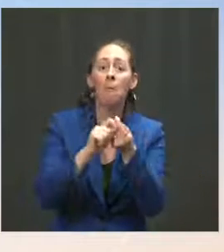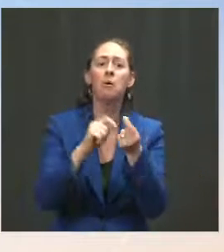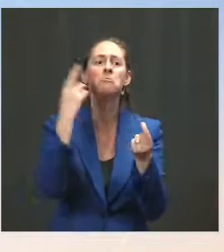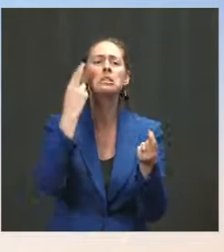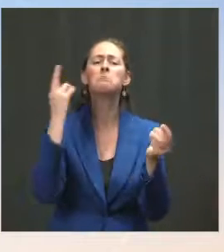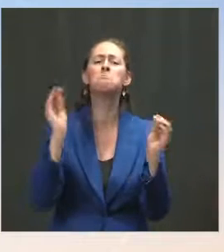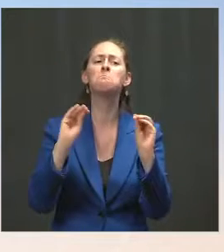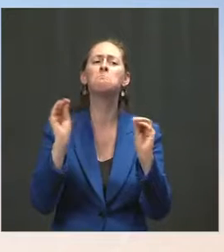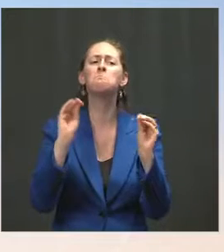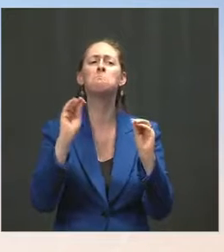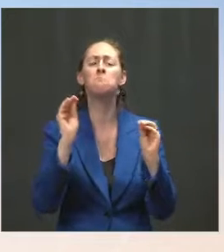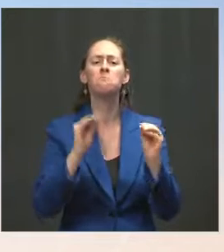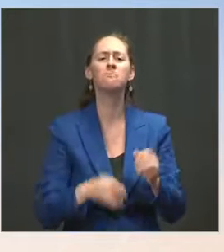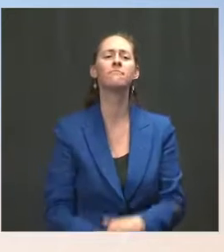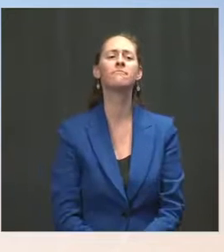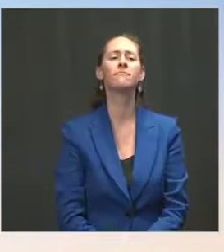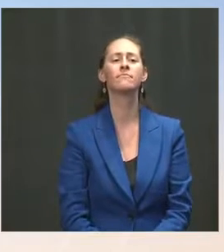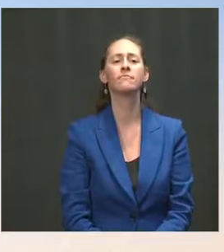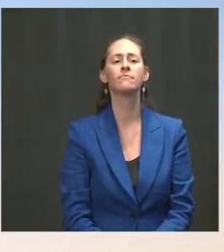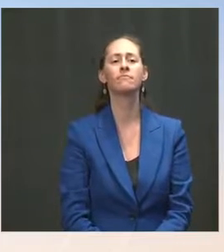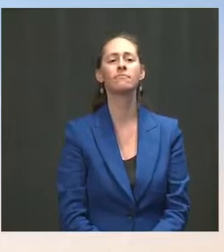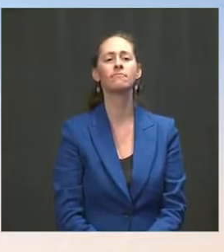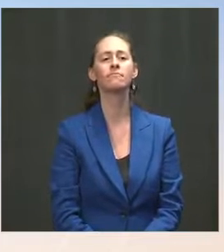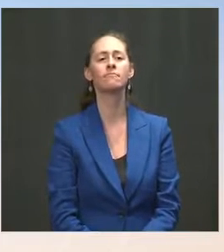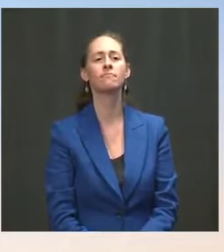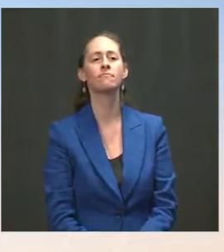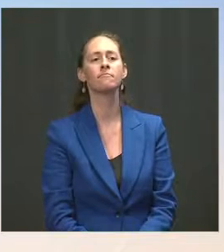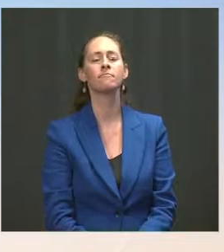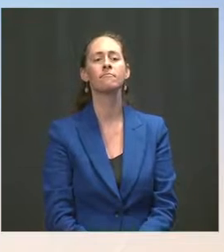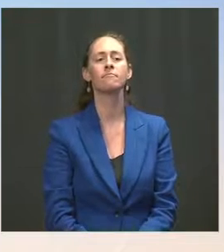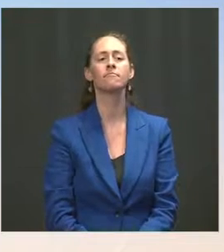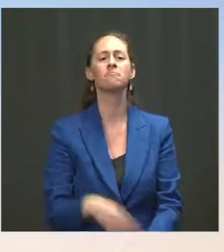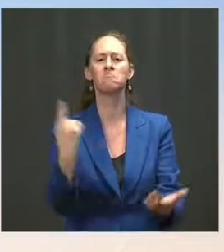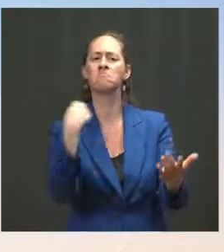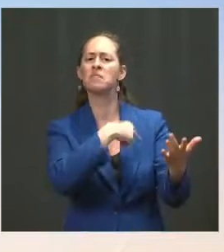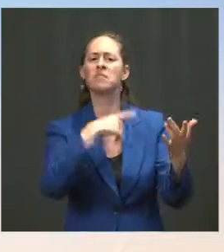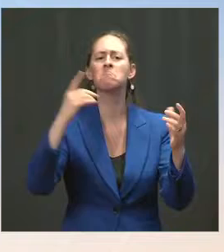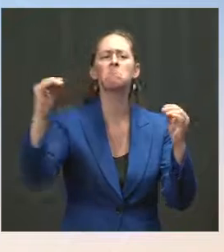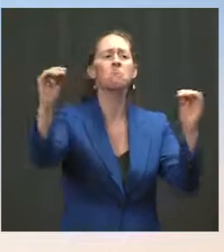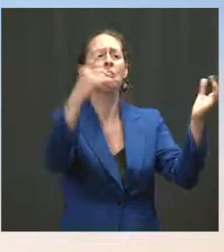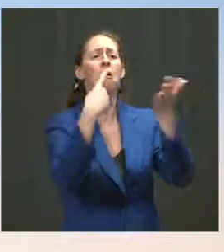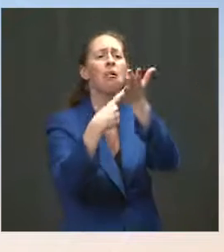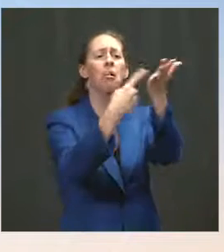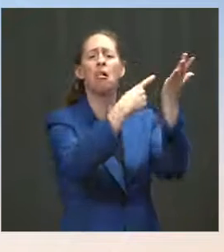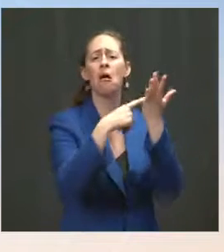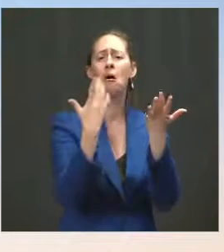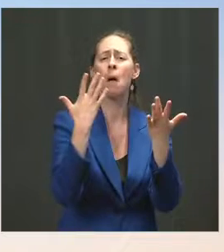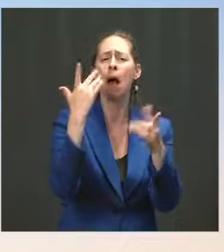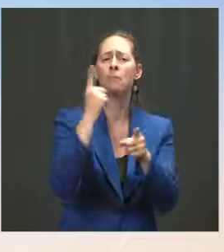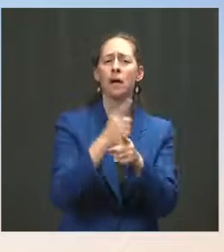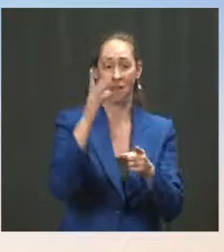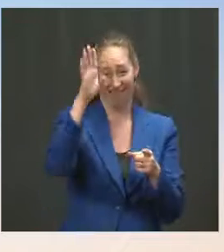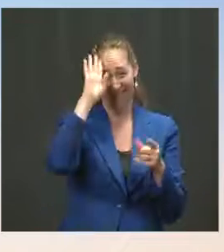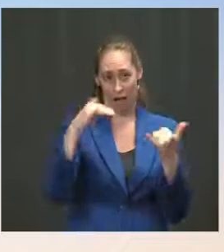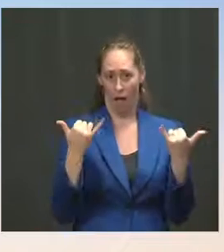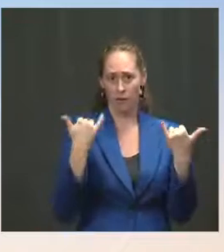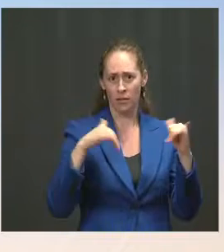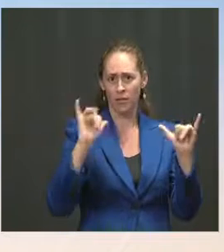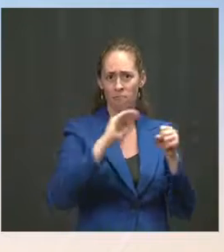assessing, what steps are prudent to take, given we're still in a fight, in a global fight with COVID.